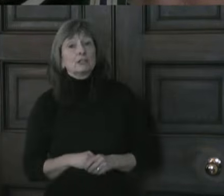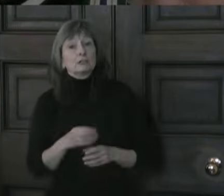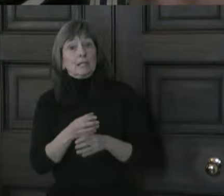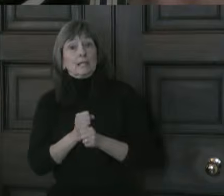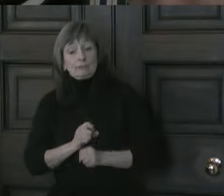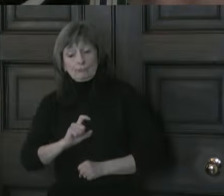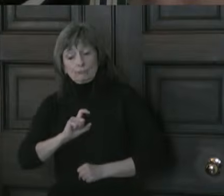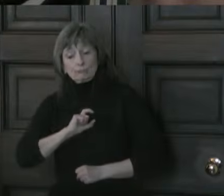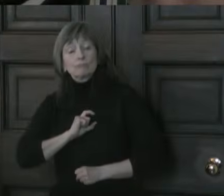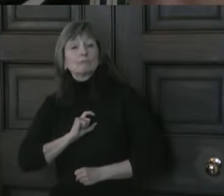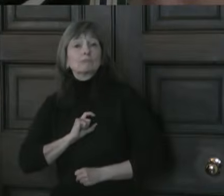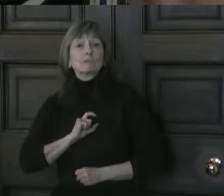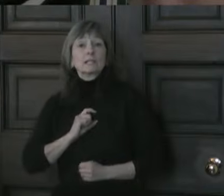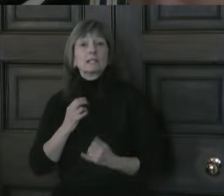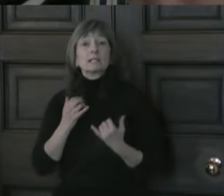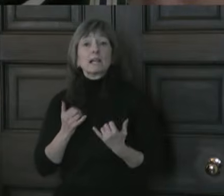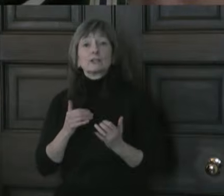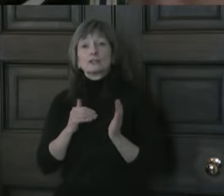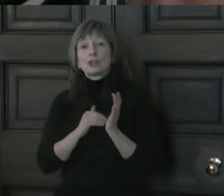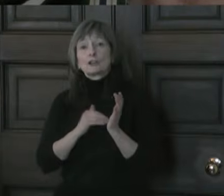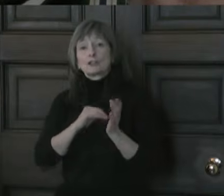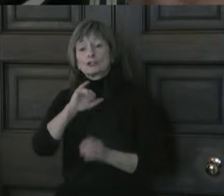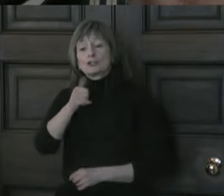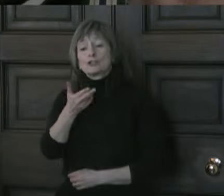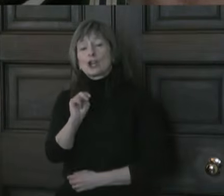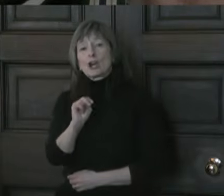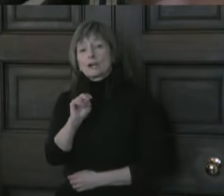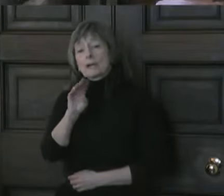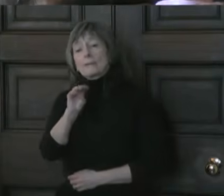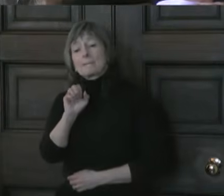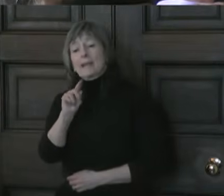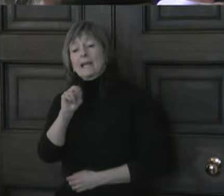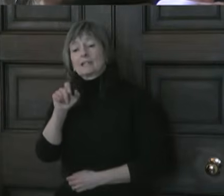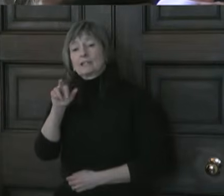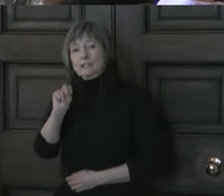of Newfoundland and Labrador, Dr. John Mannion.